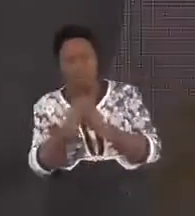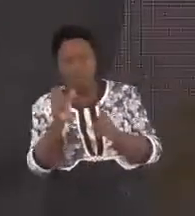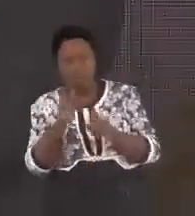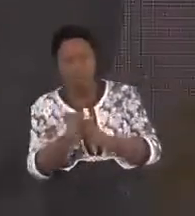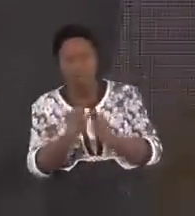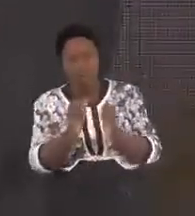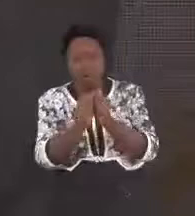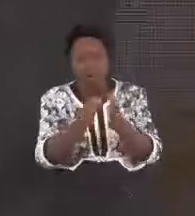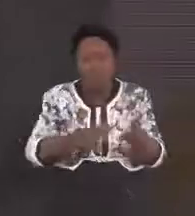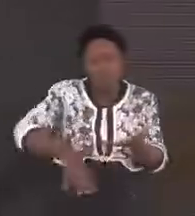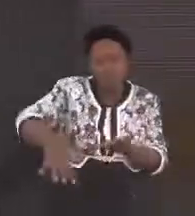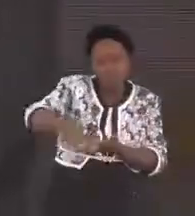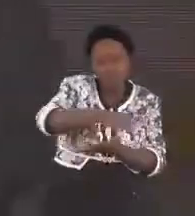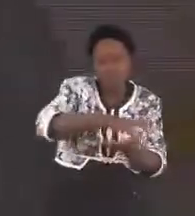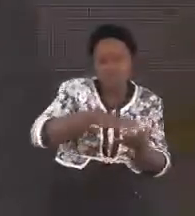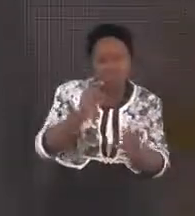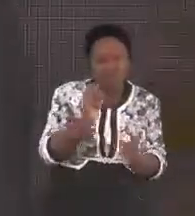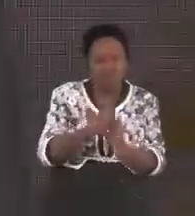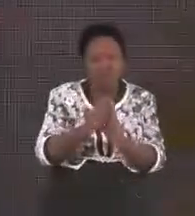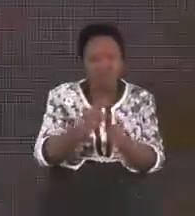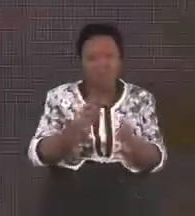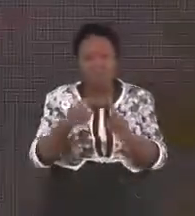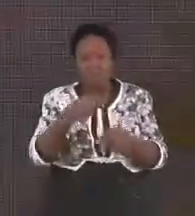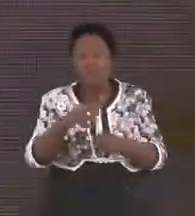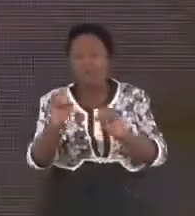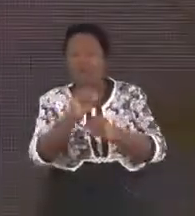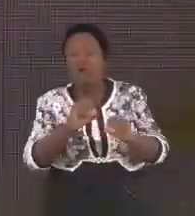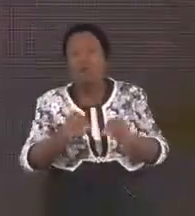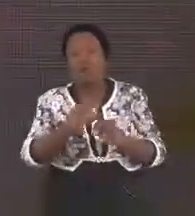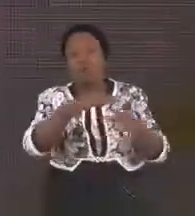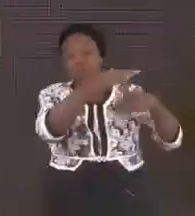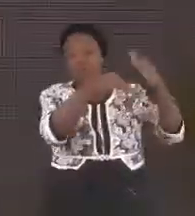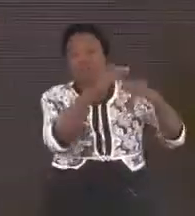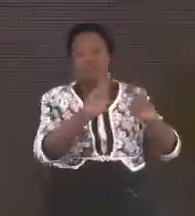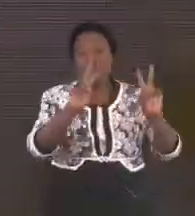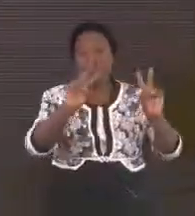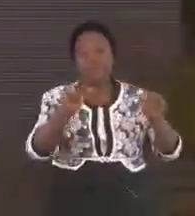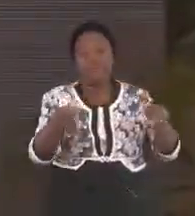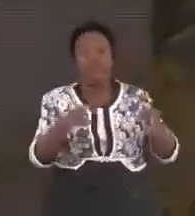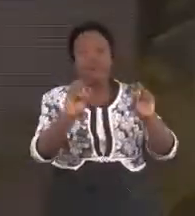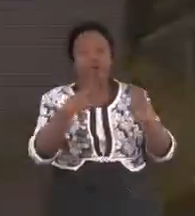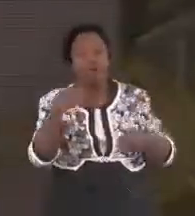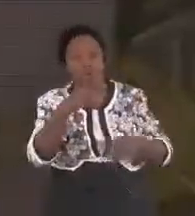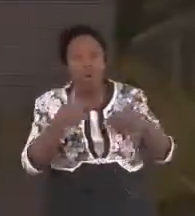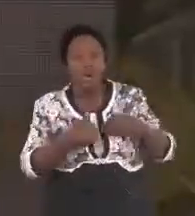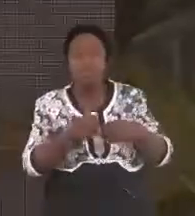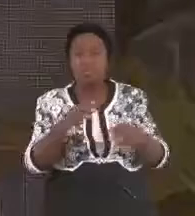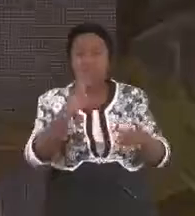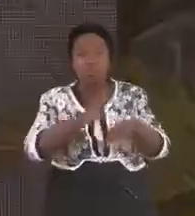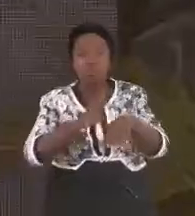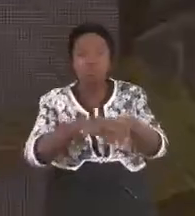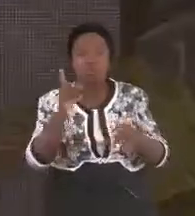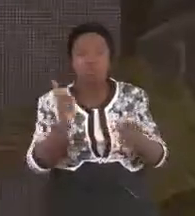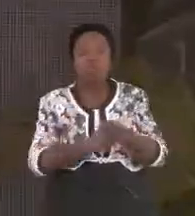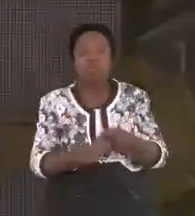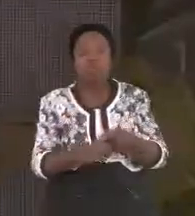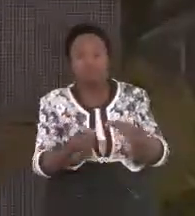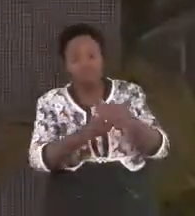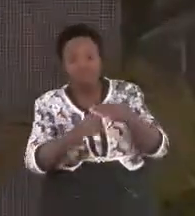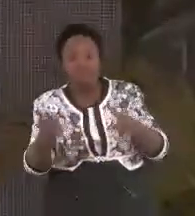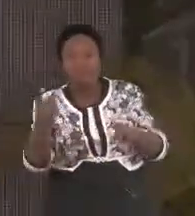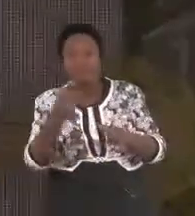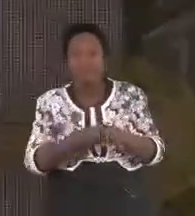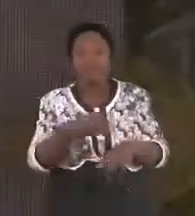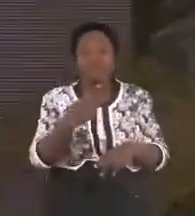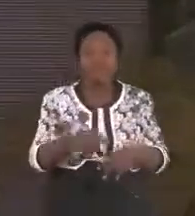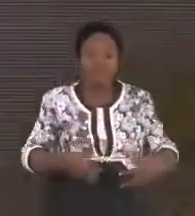he said, "O generation of vipers, who has warned you to flee from the wrath to